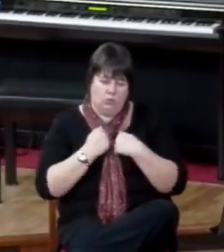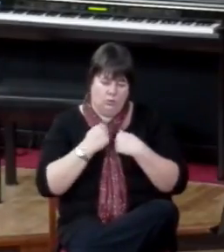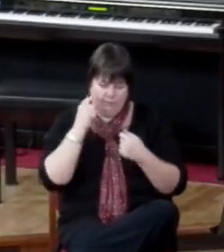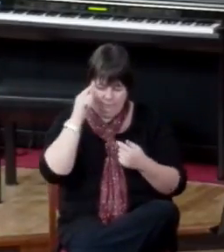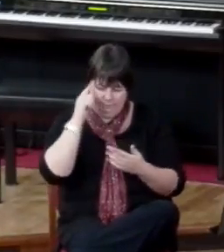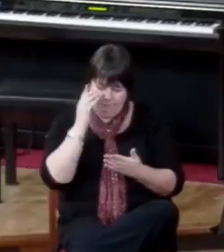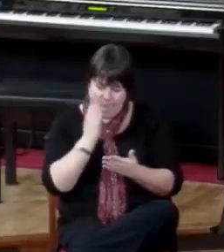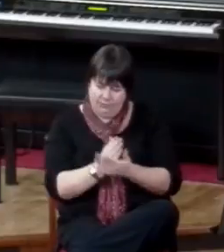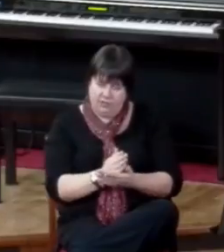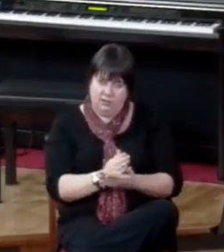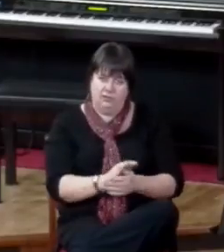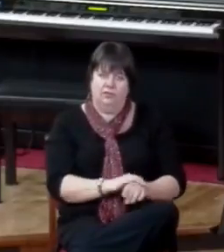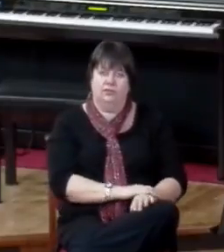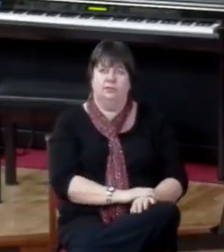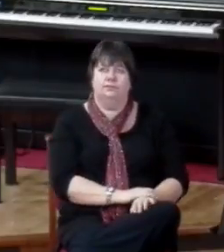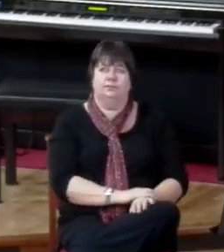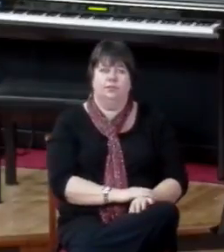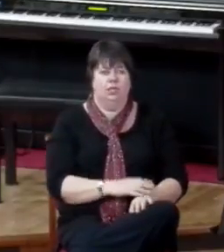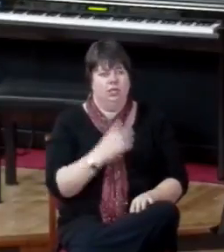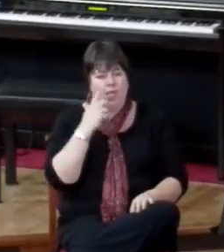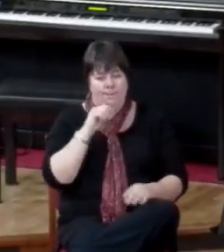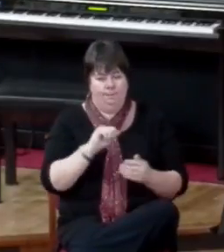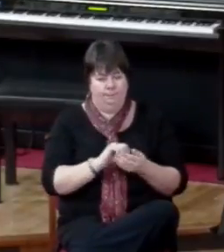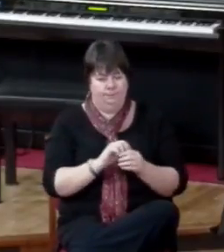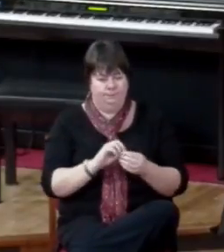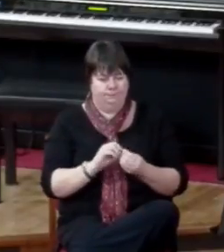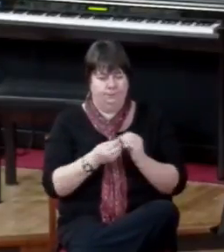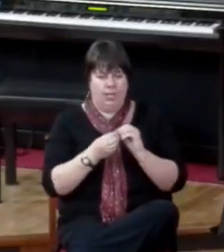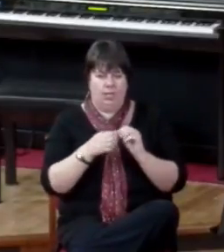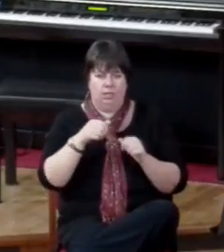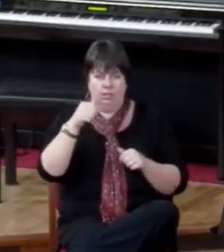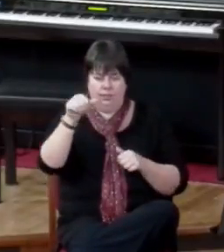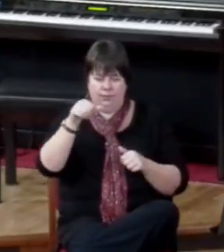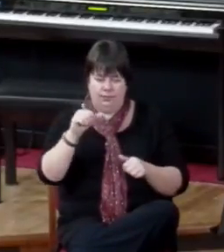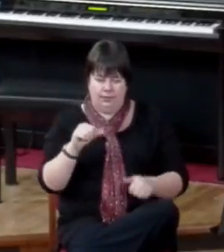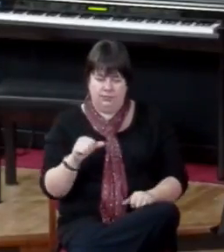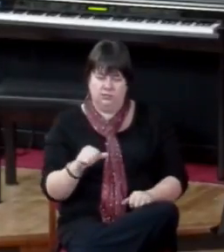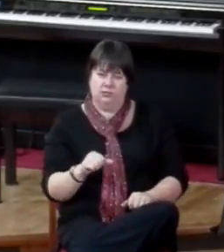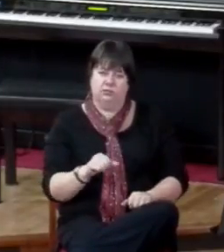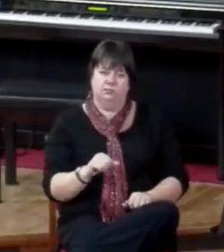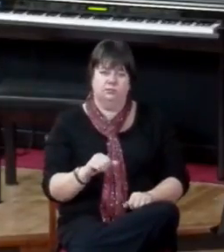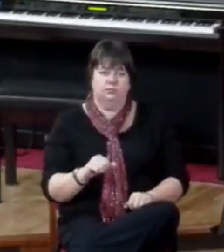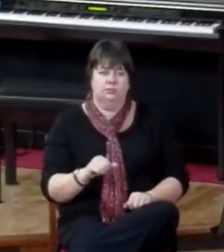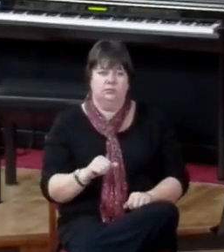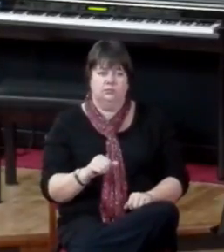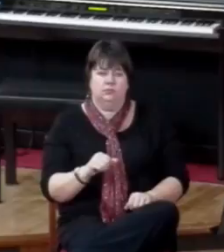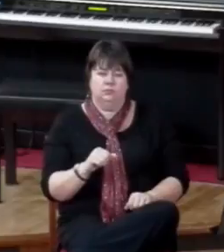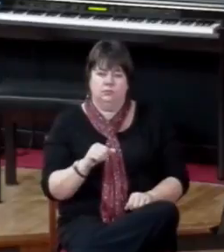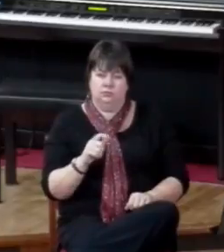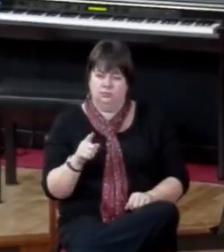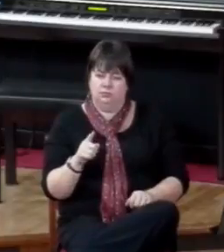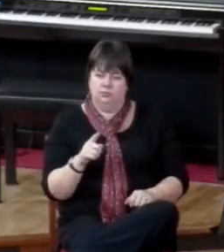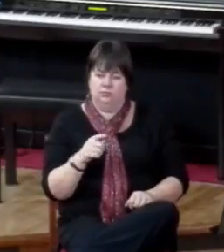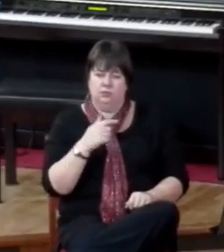your faith? And then make a list of the people